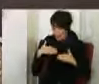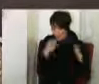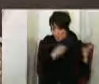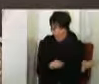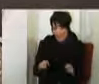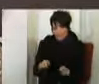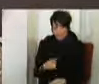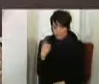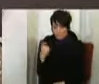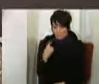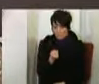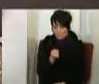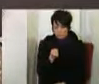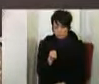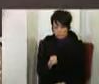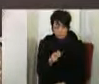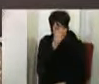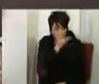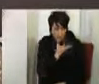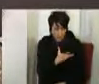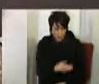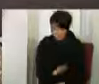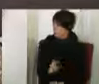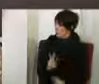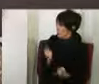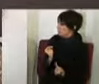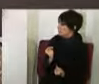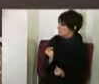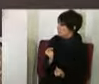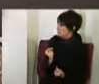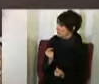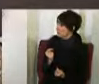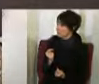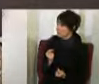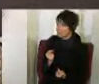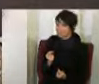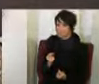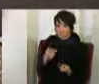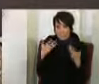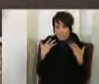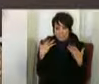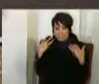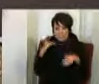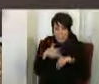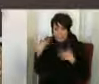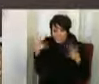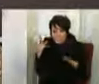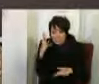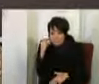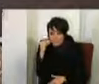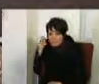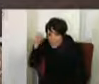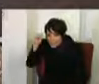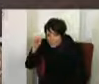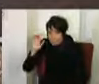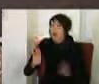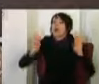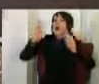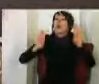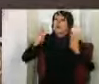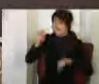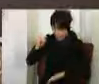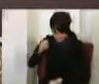suddenly someone drops something into the mix that you did not expect. Any one of us had that happen to us in our lives?